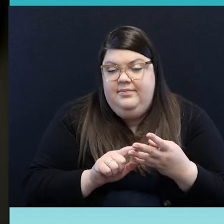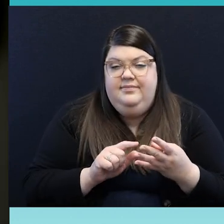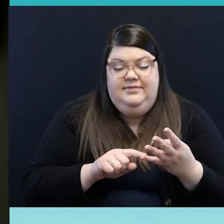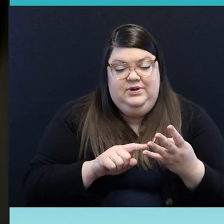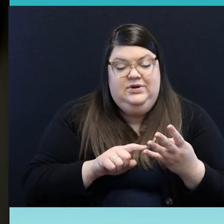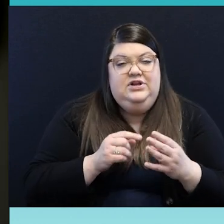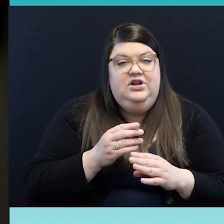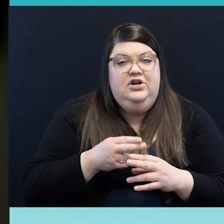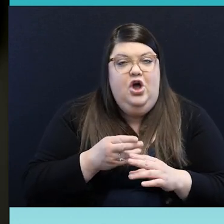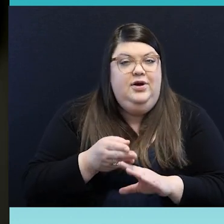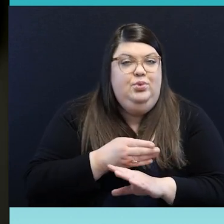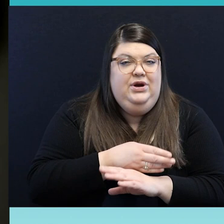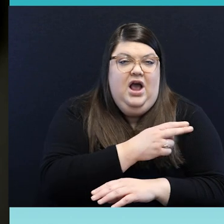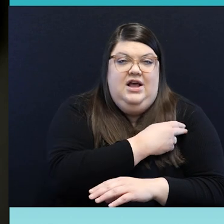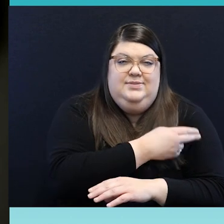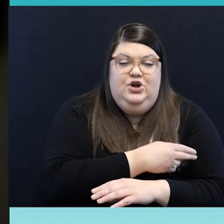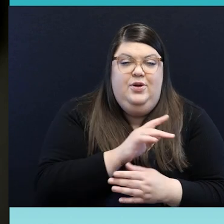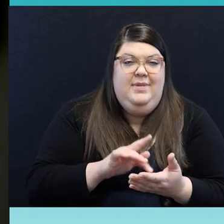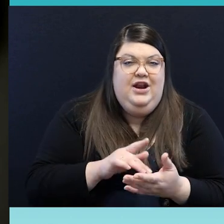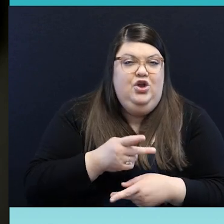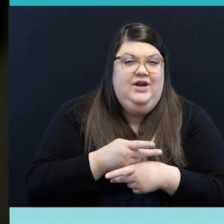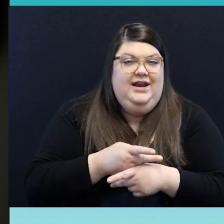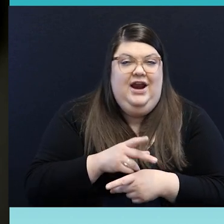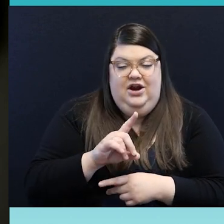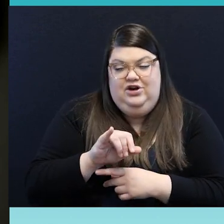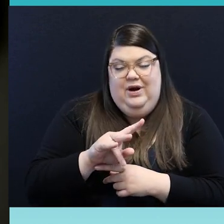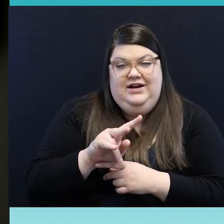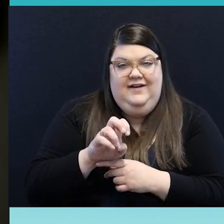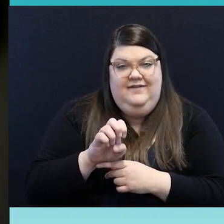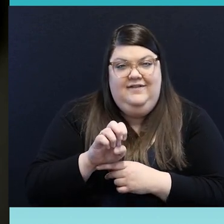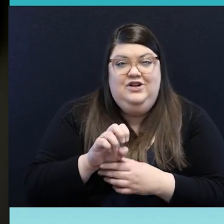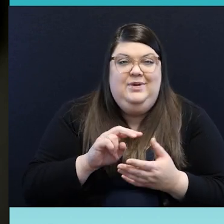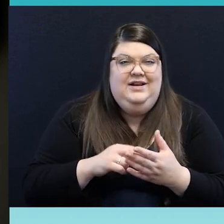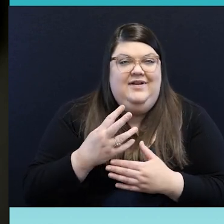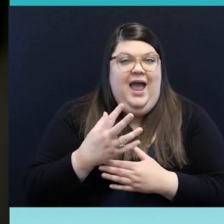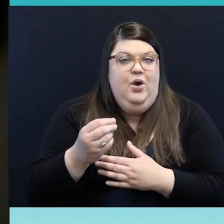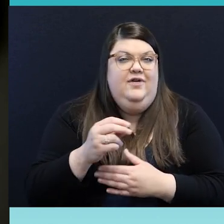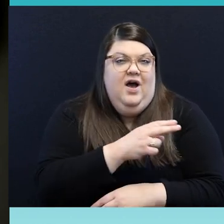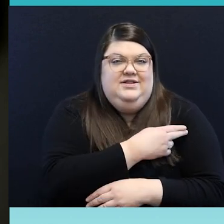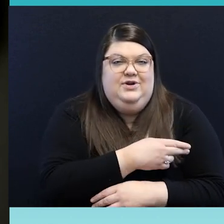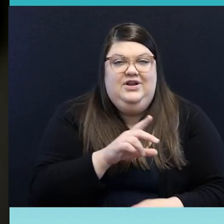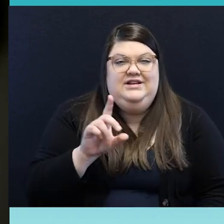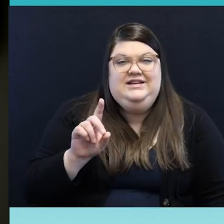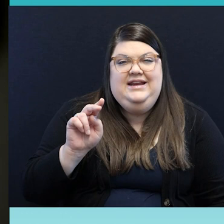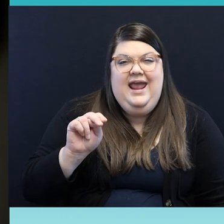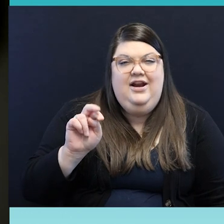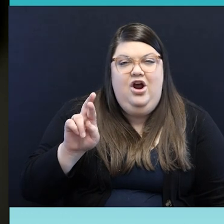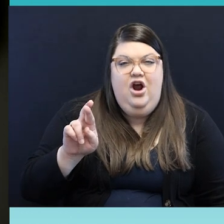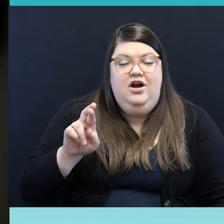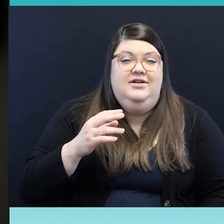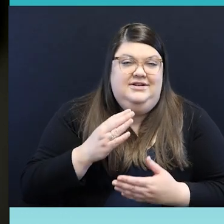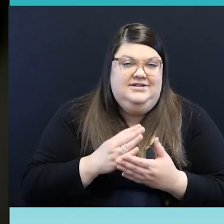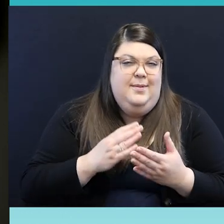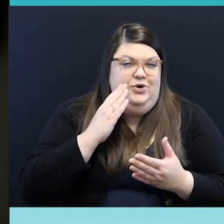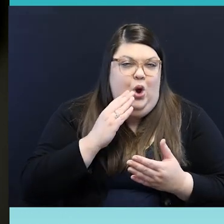pre-hospital medical care directive, also known as an out-of-hospital DNR. Some people may know it by its color of the